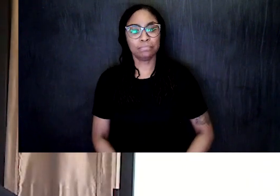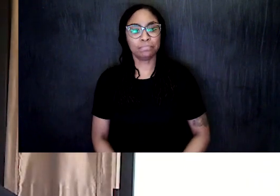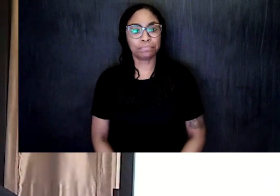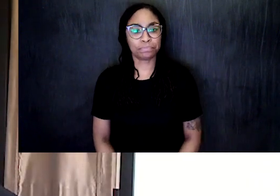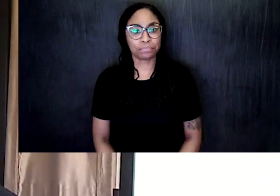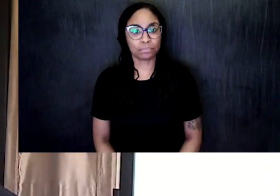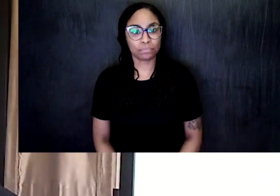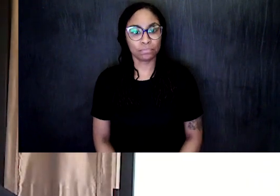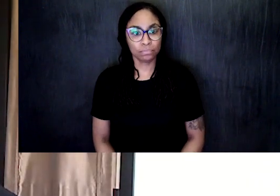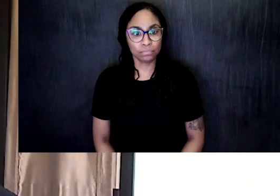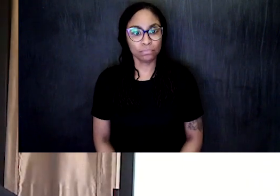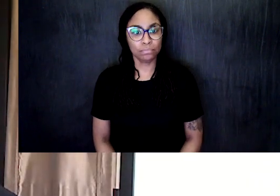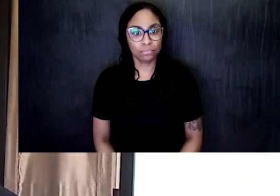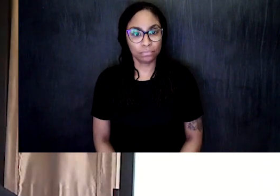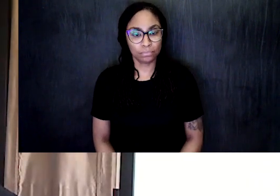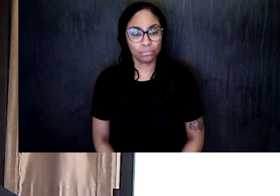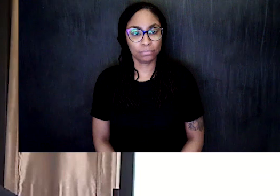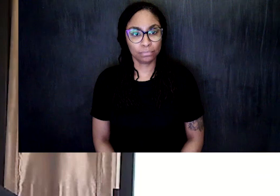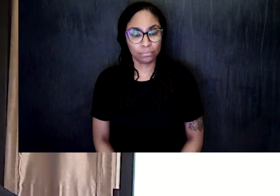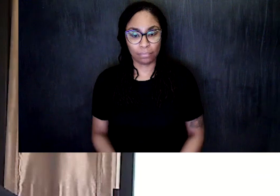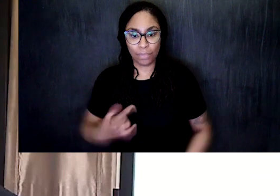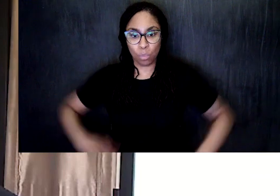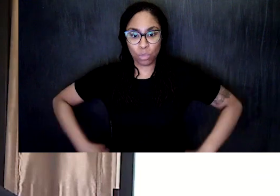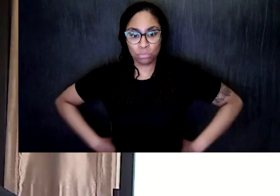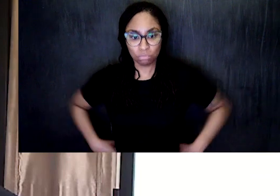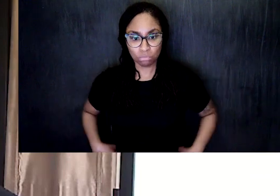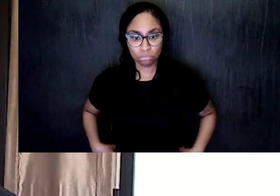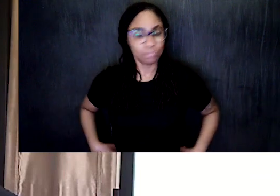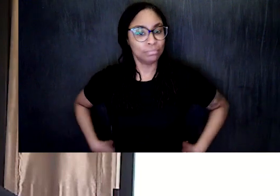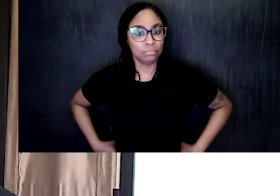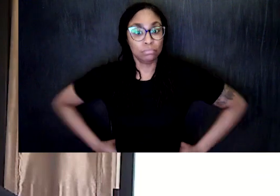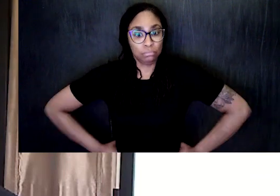here. Elbows wide.